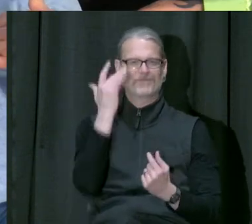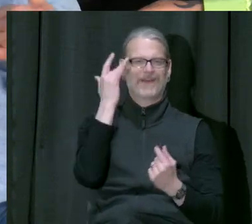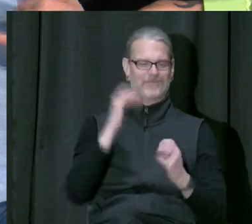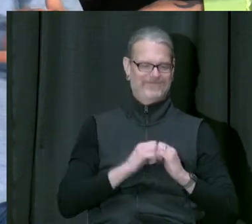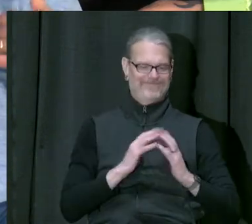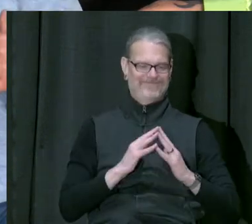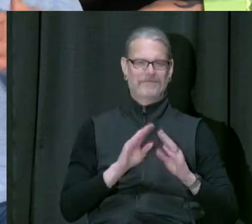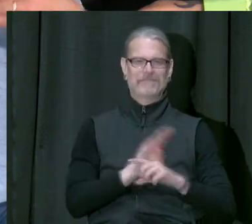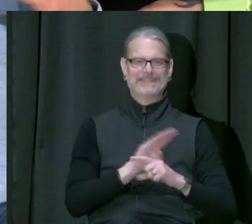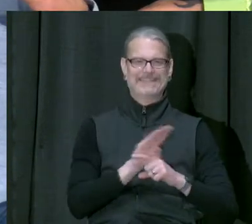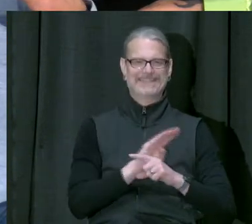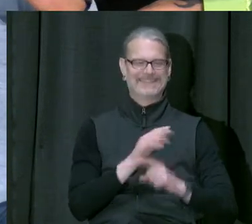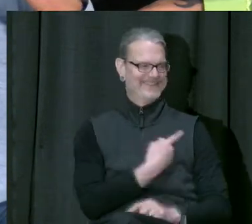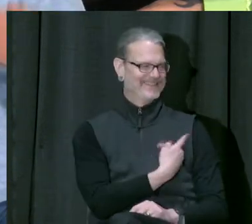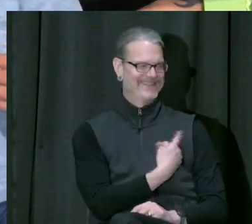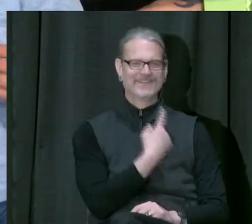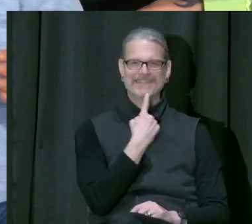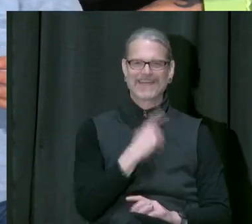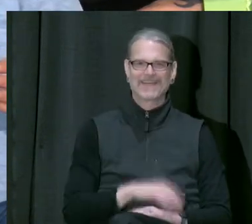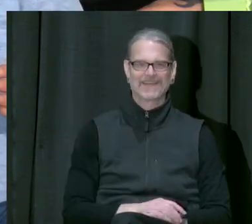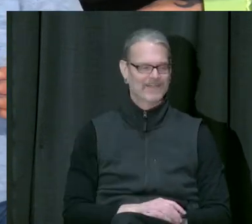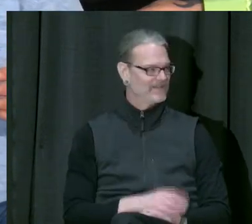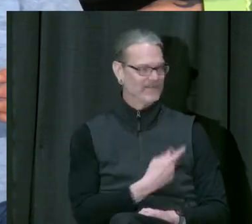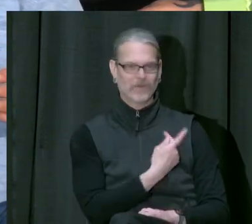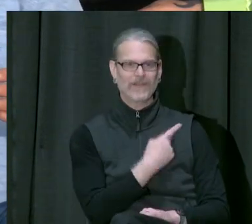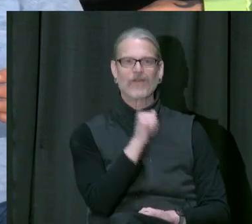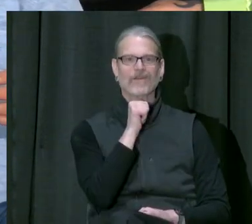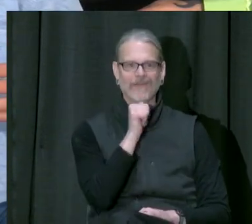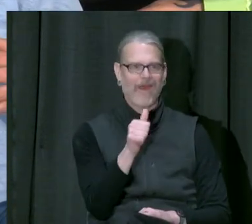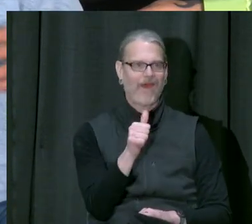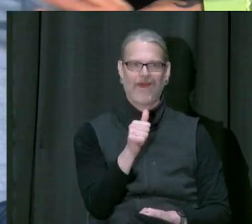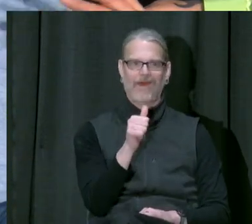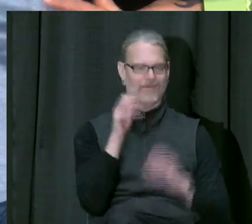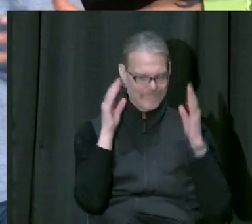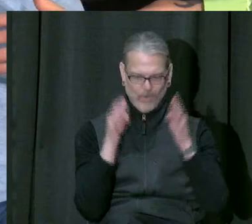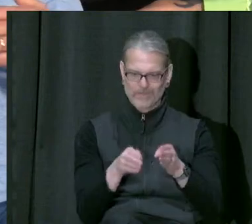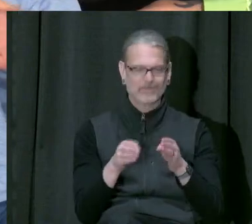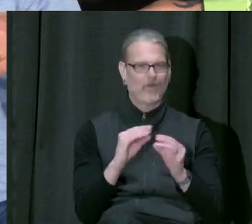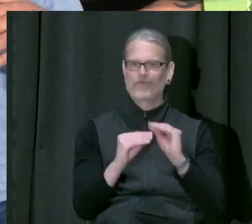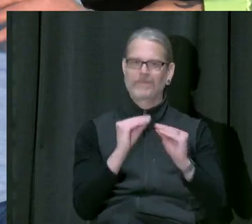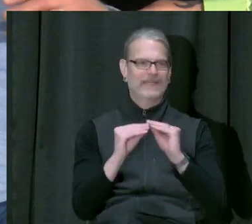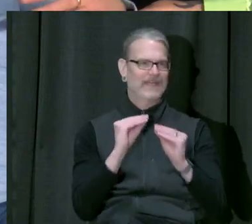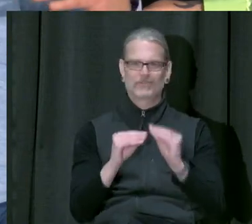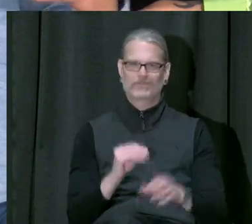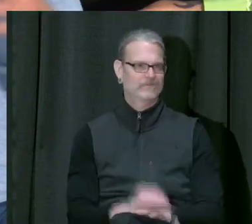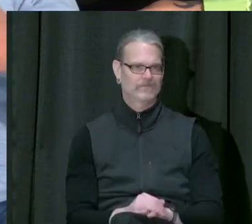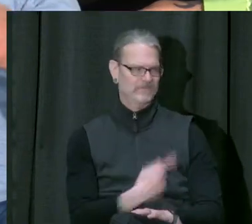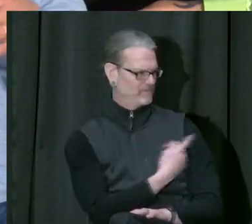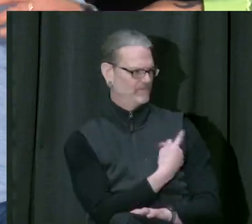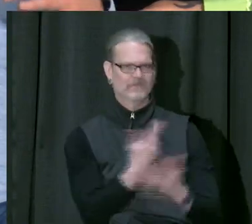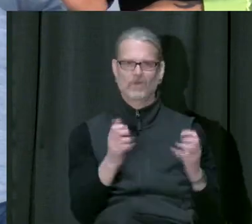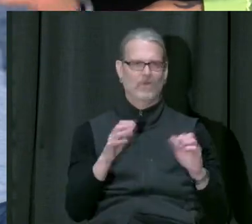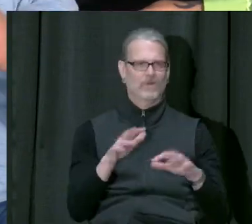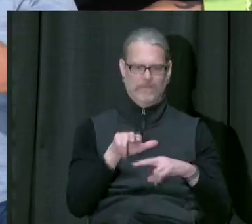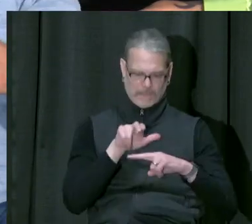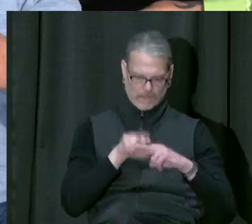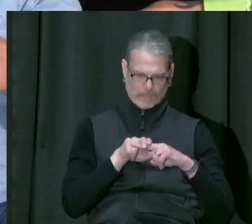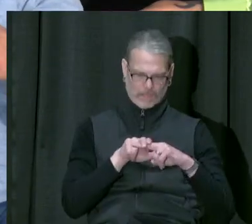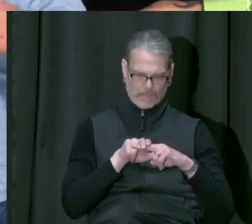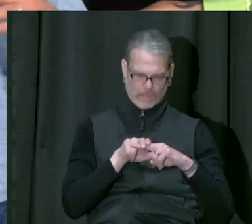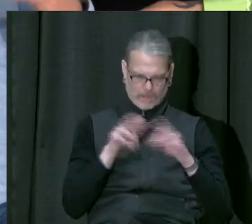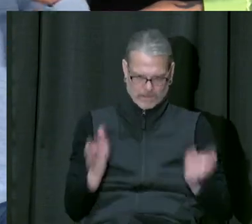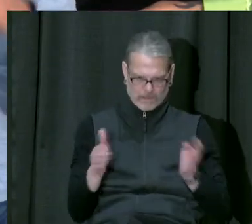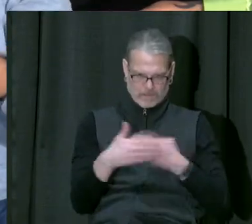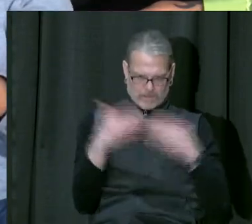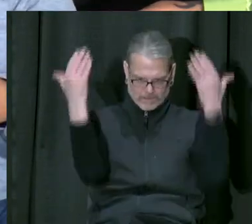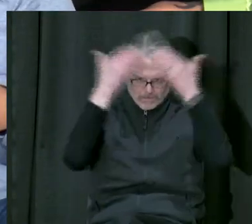both said, we are not doing remediation, right? You know, Dax and I don't want to be sitting in a cave for 10 hours at a